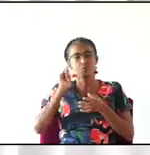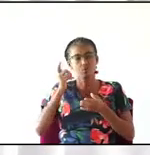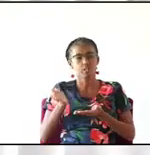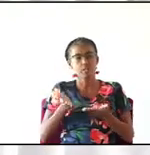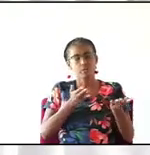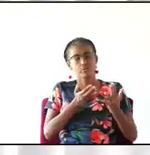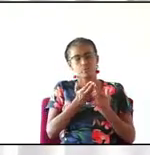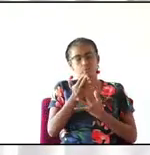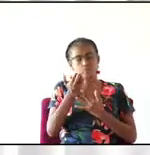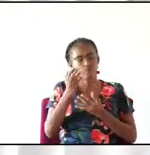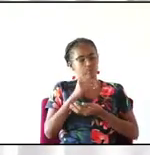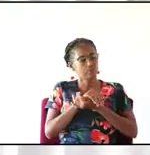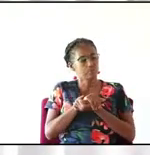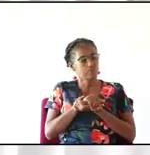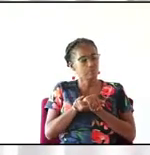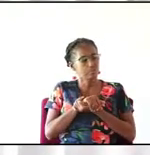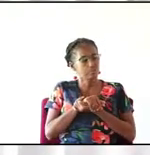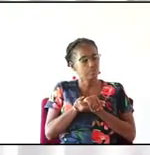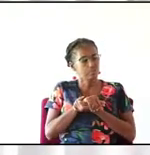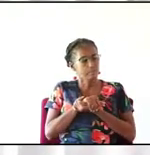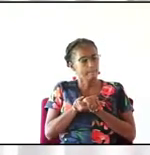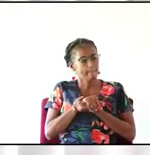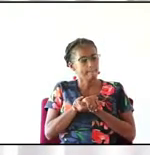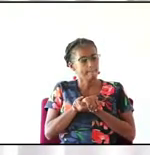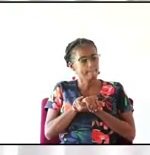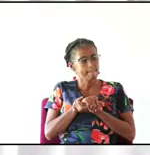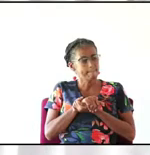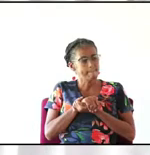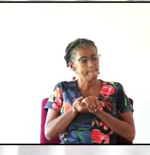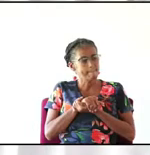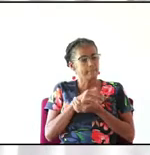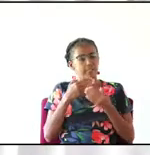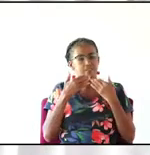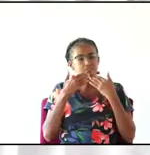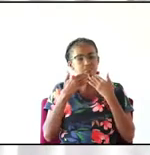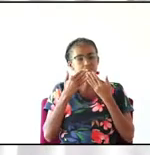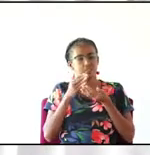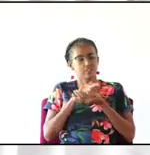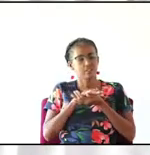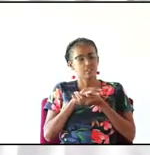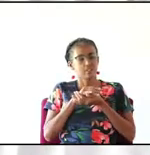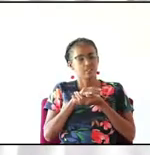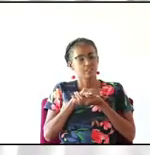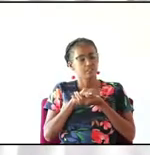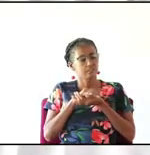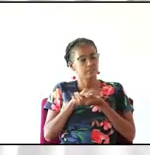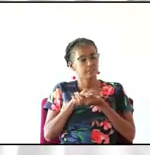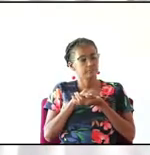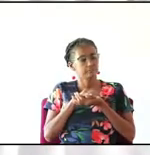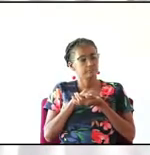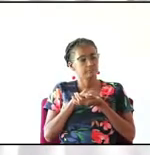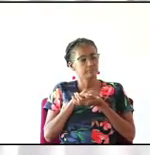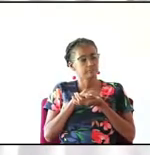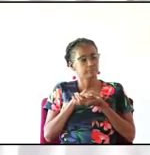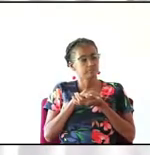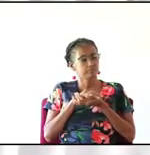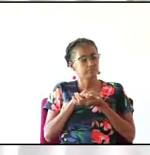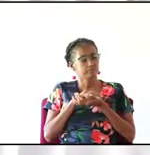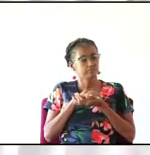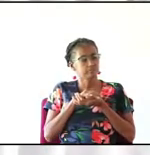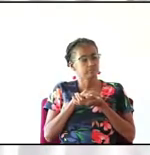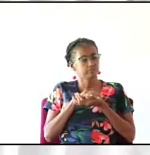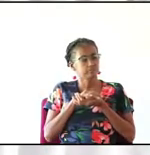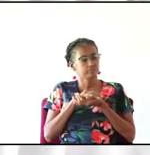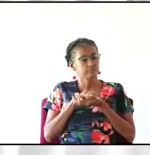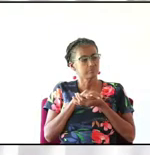but the final thing I'd like to share is that cancer is a very dark moment, and as you go through it, you go